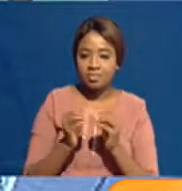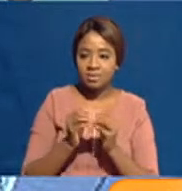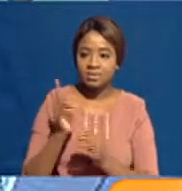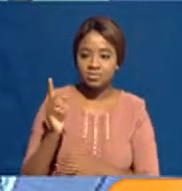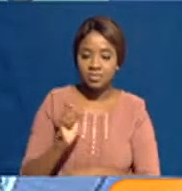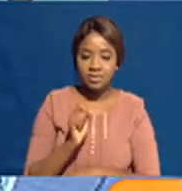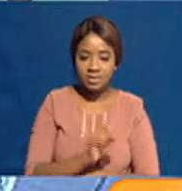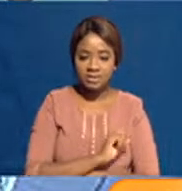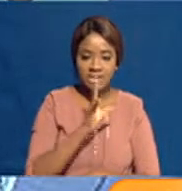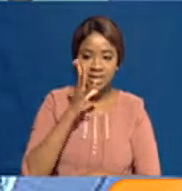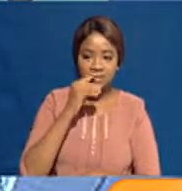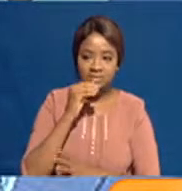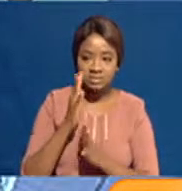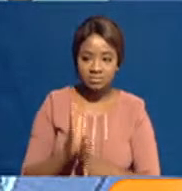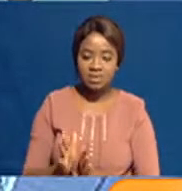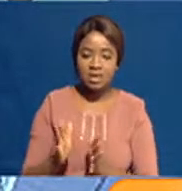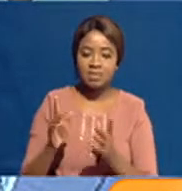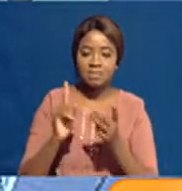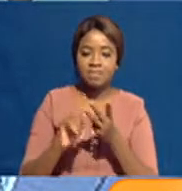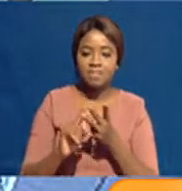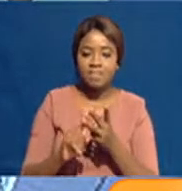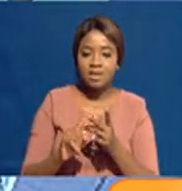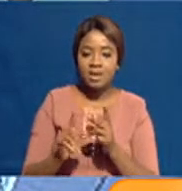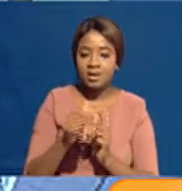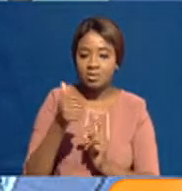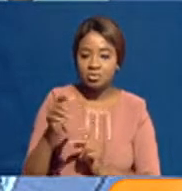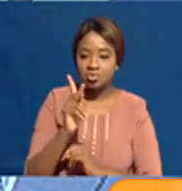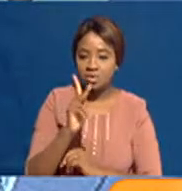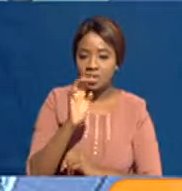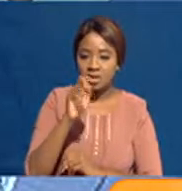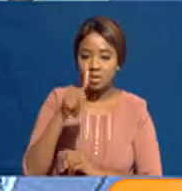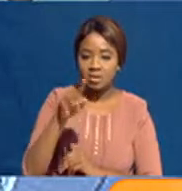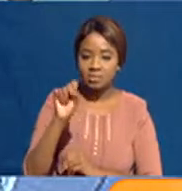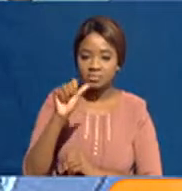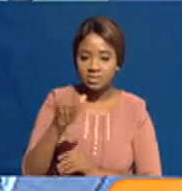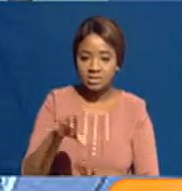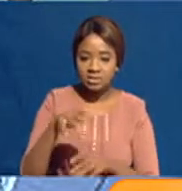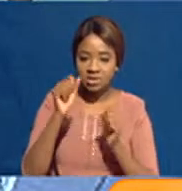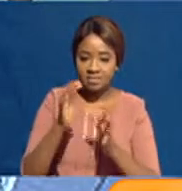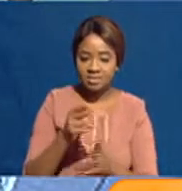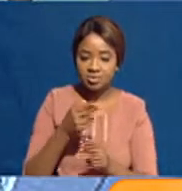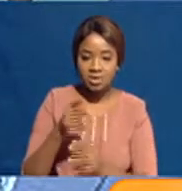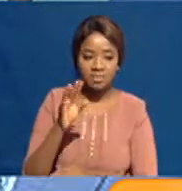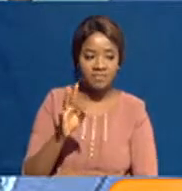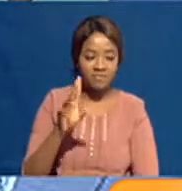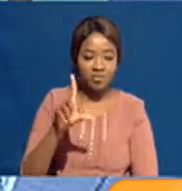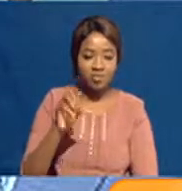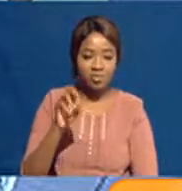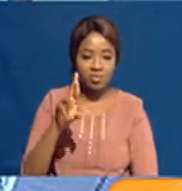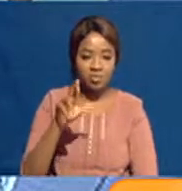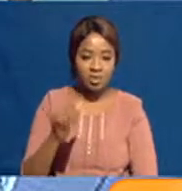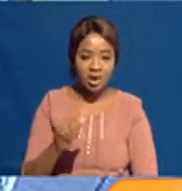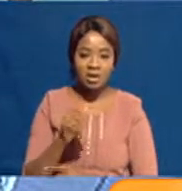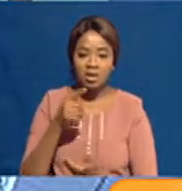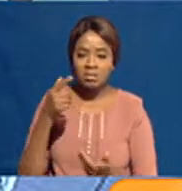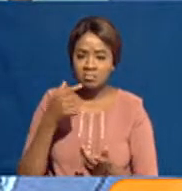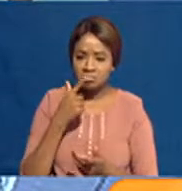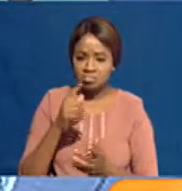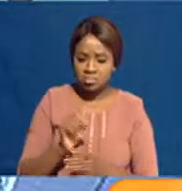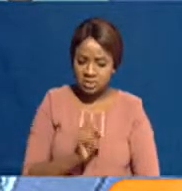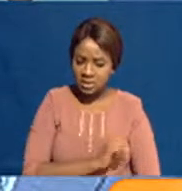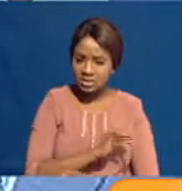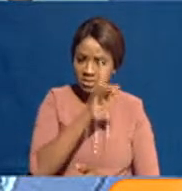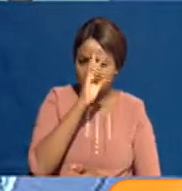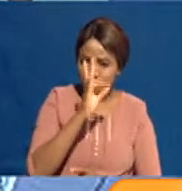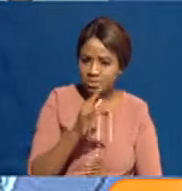KEPSA Chairperson Flora Mutahi stated that the Senate plays a key role in ensuring such legislations are passed to